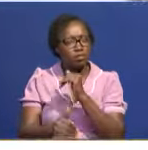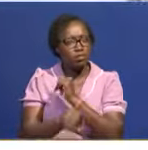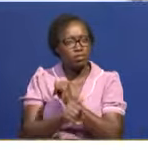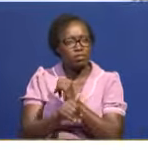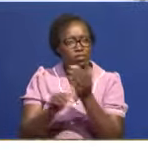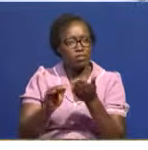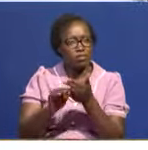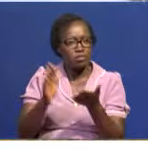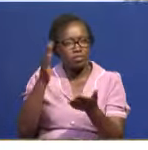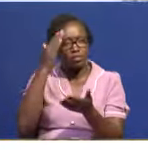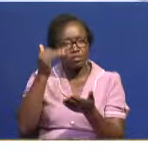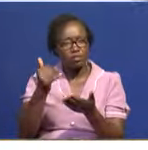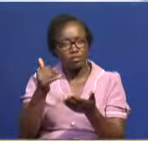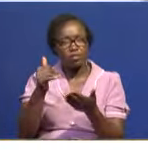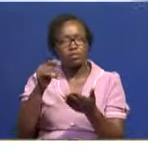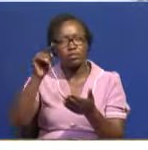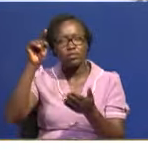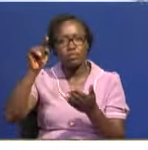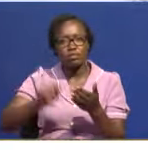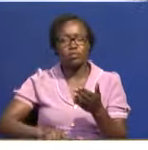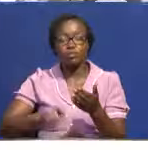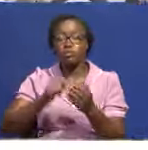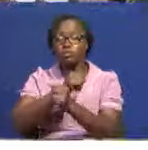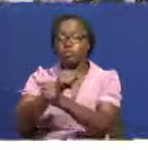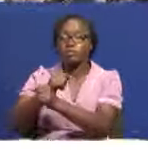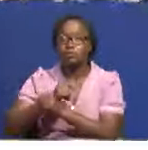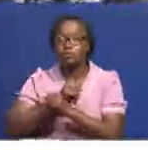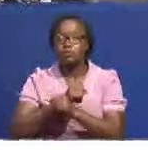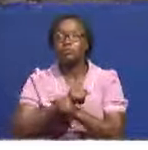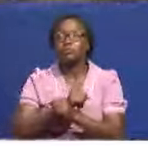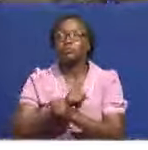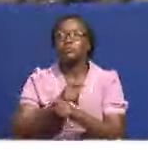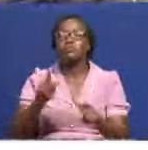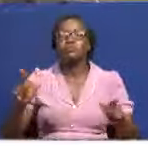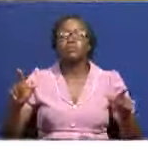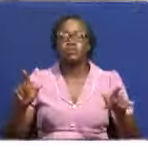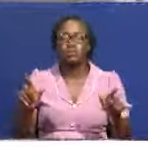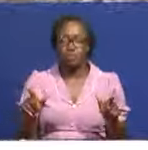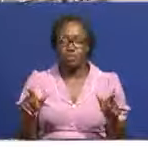because of our inability to protect our riparian corridors.